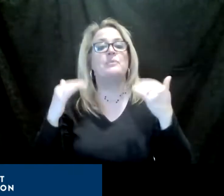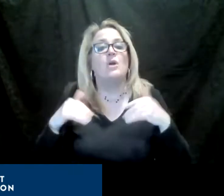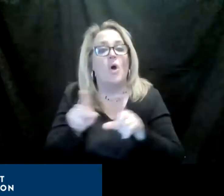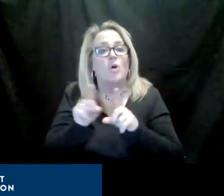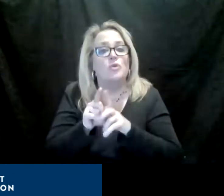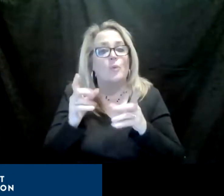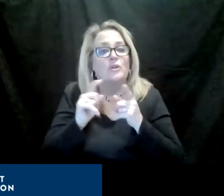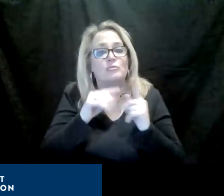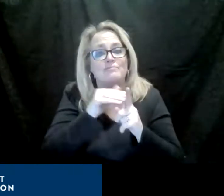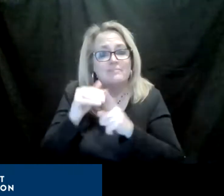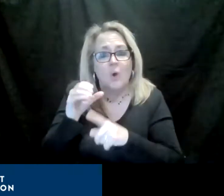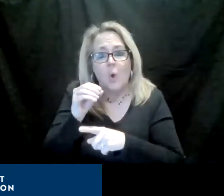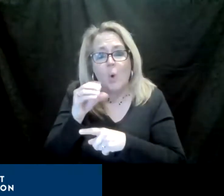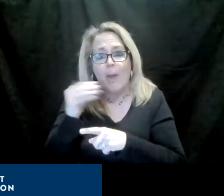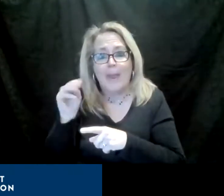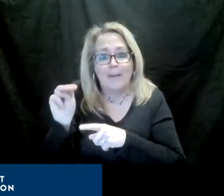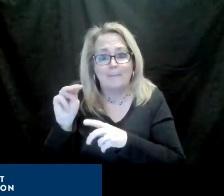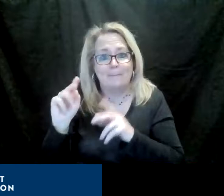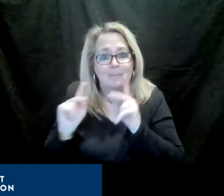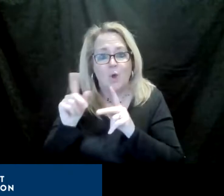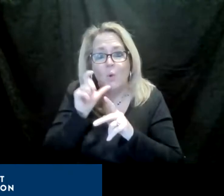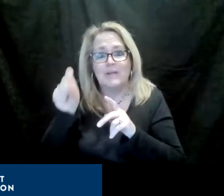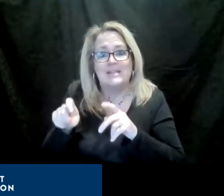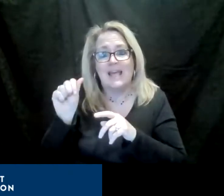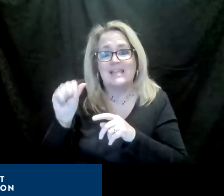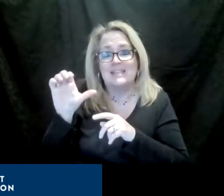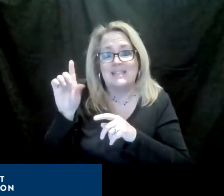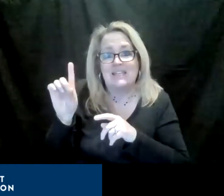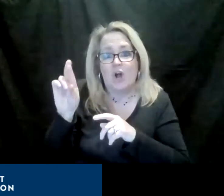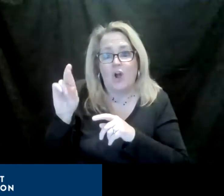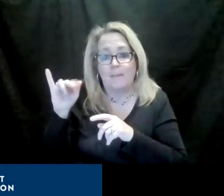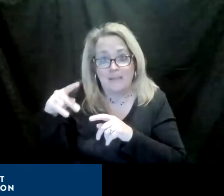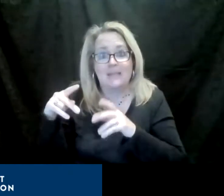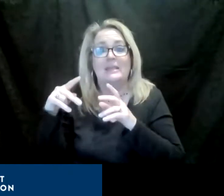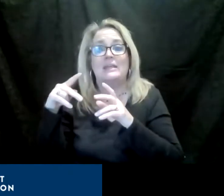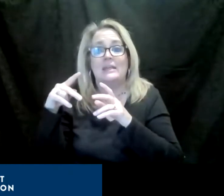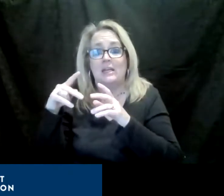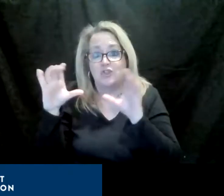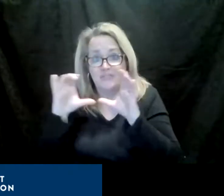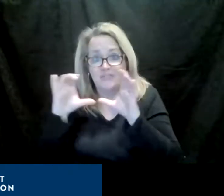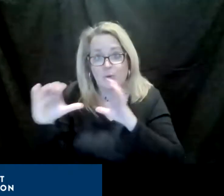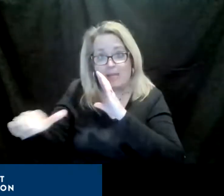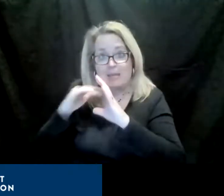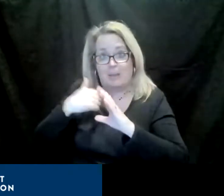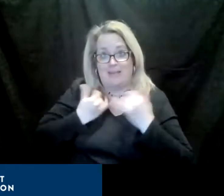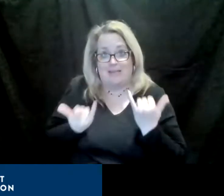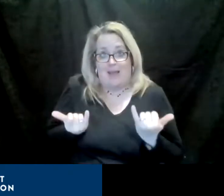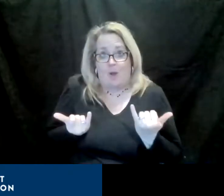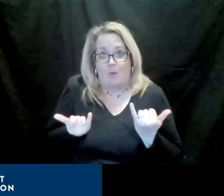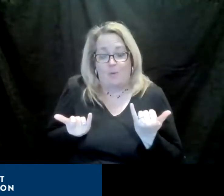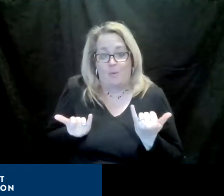any O&Mers that need an ACV REP certificate to please email me now,